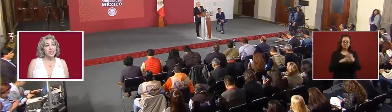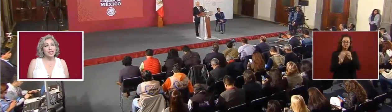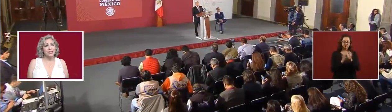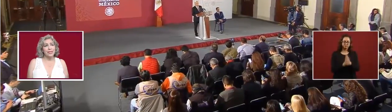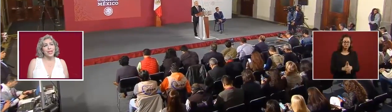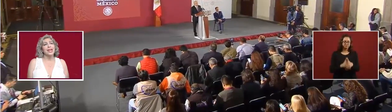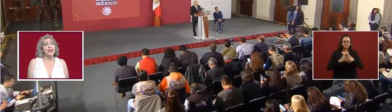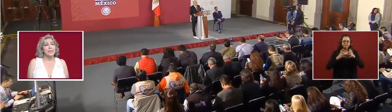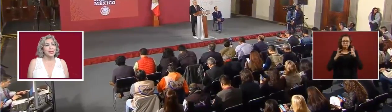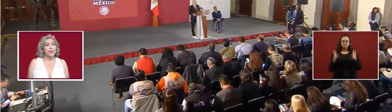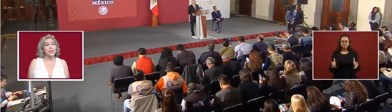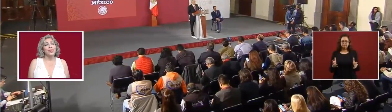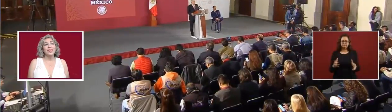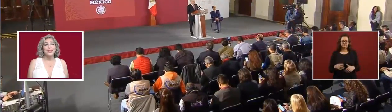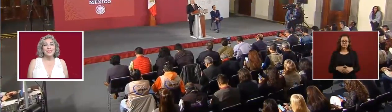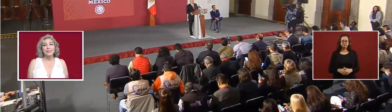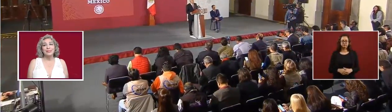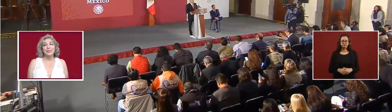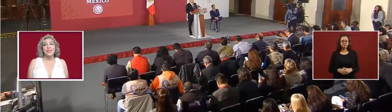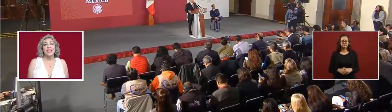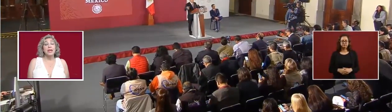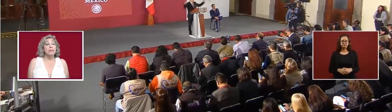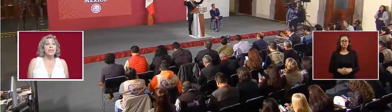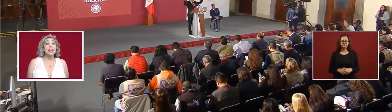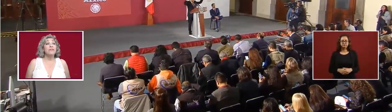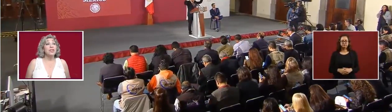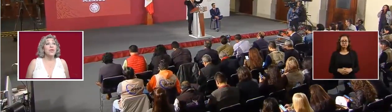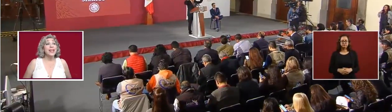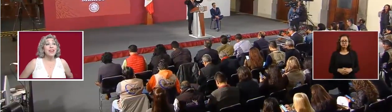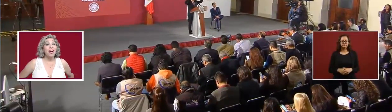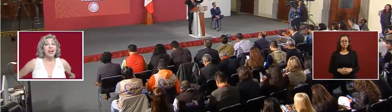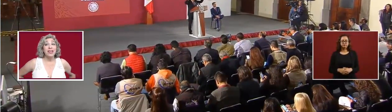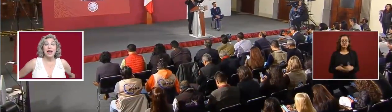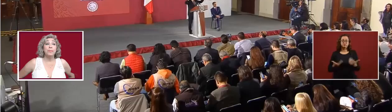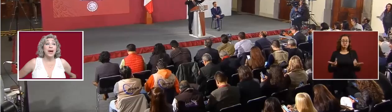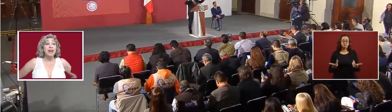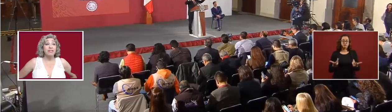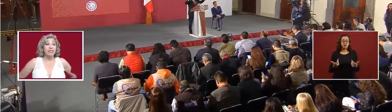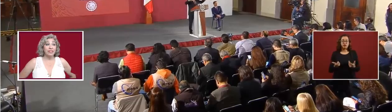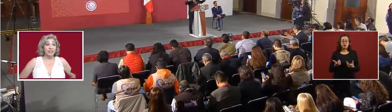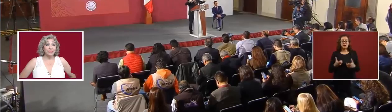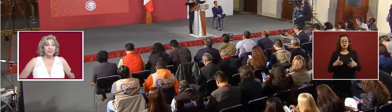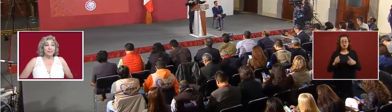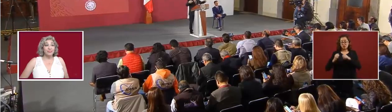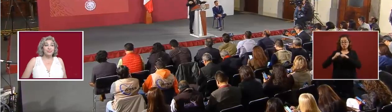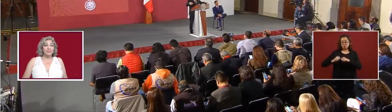take charge of the economic growth. That if it rained hard above,